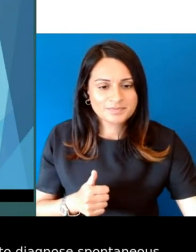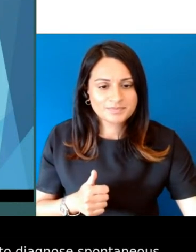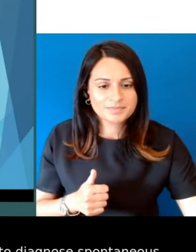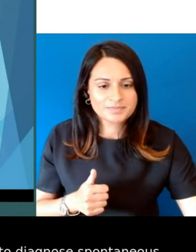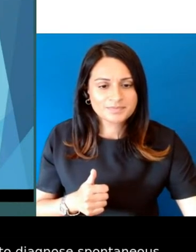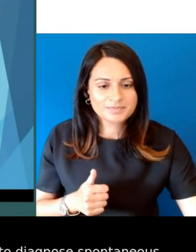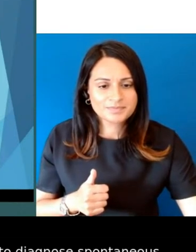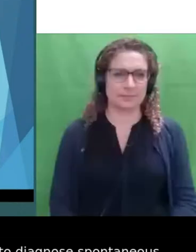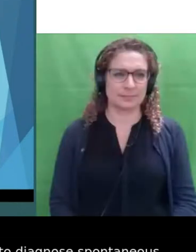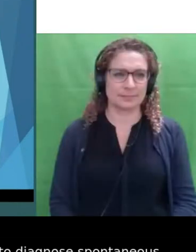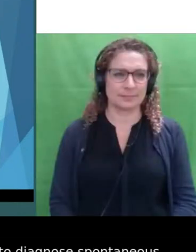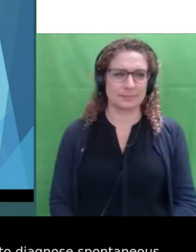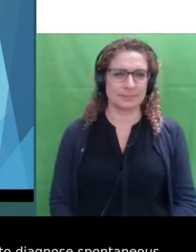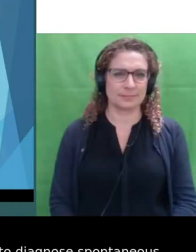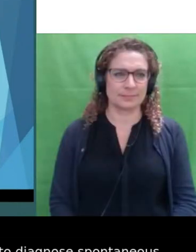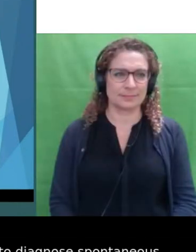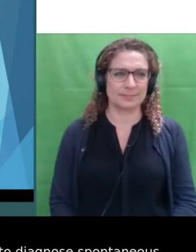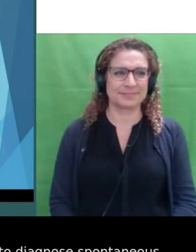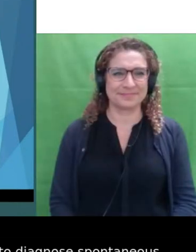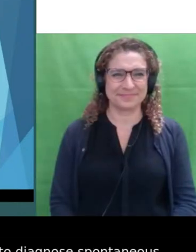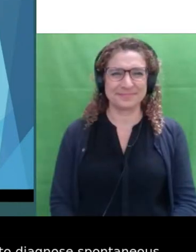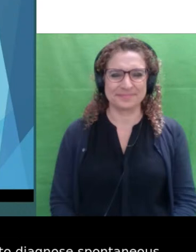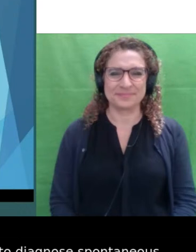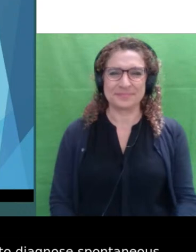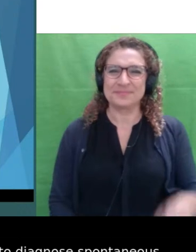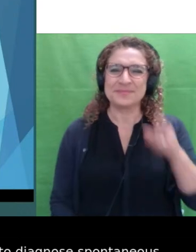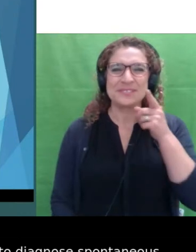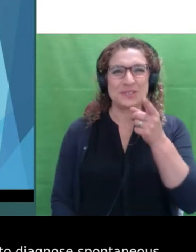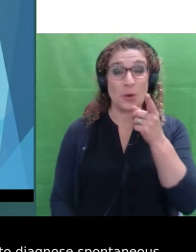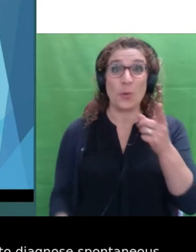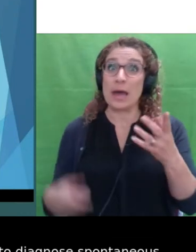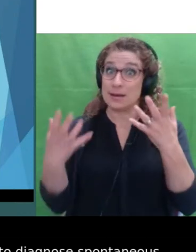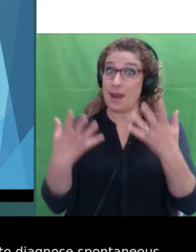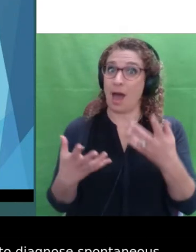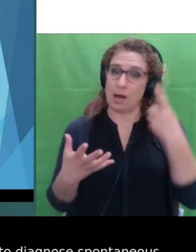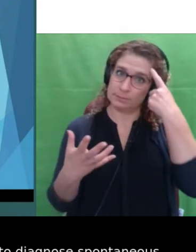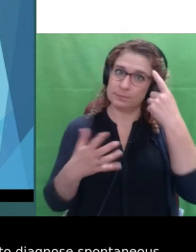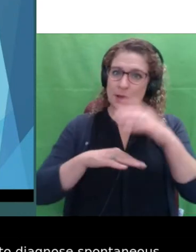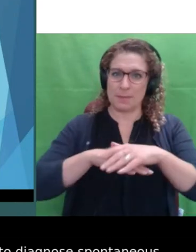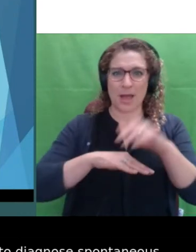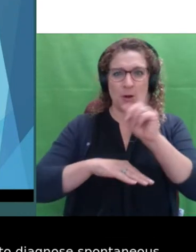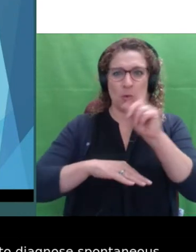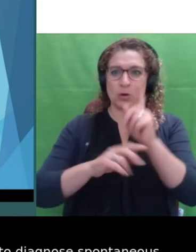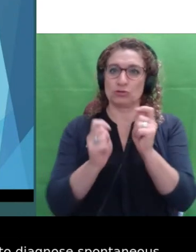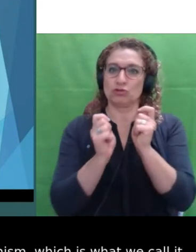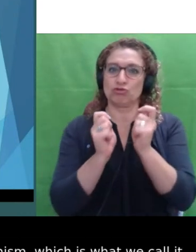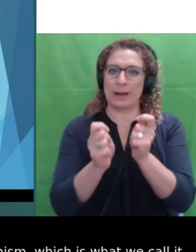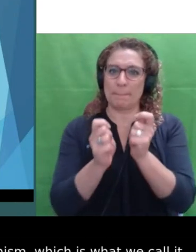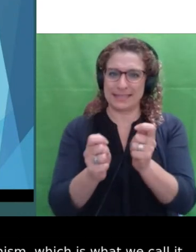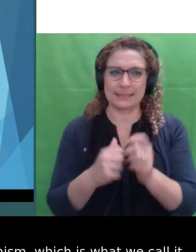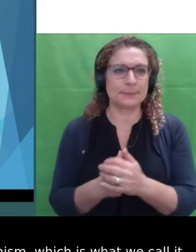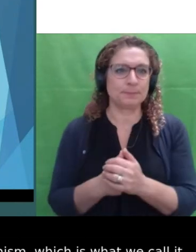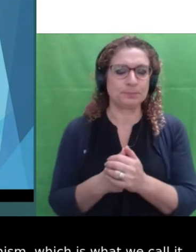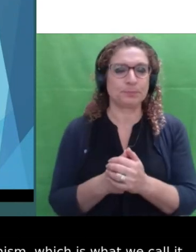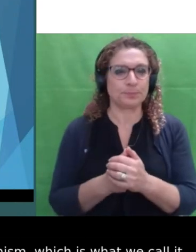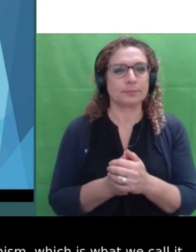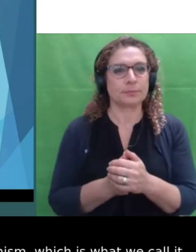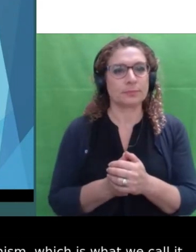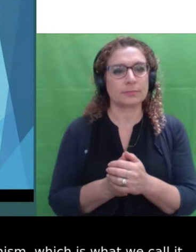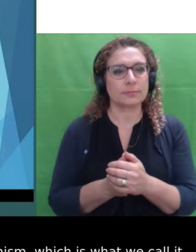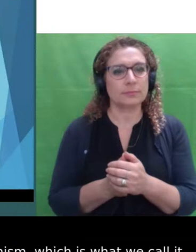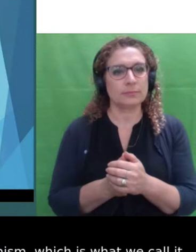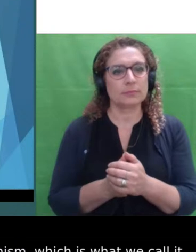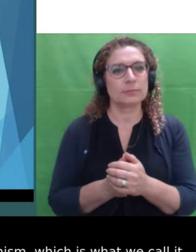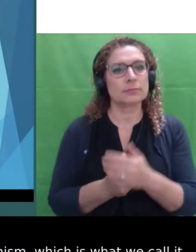which is what we call it so we now move on to treatment in the last 10 minutes the presentation so we're looking at the